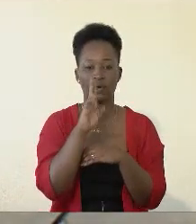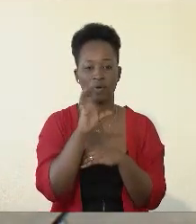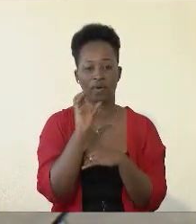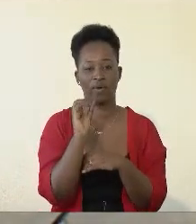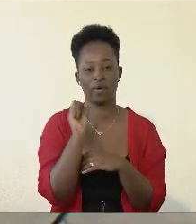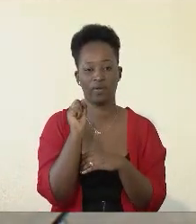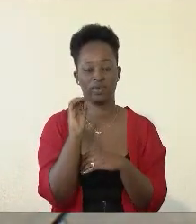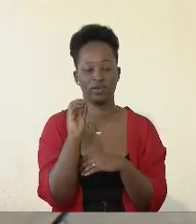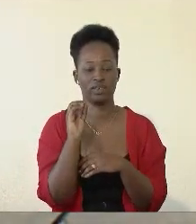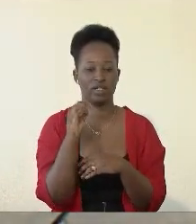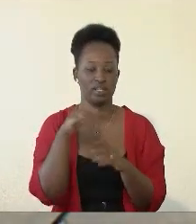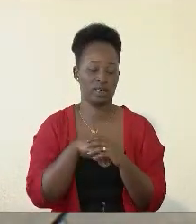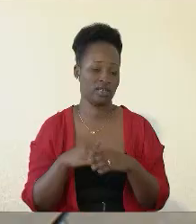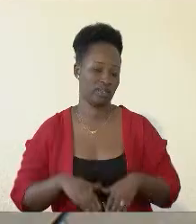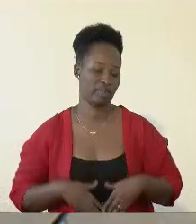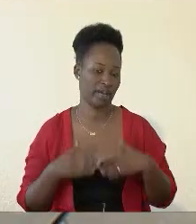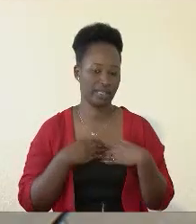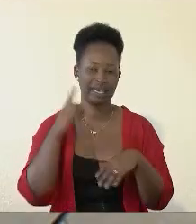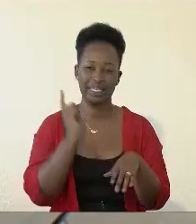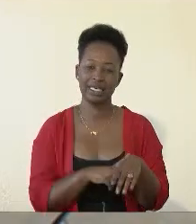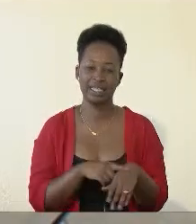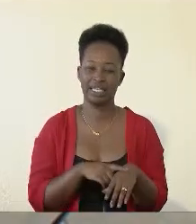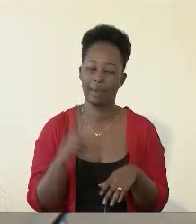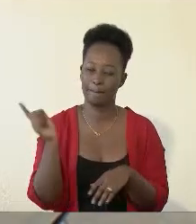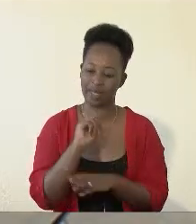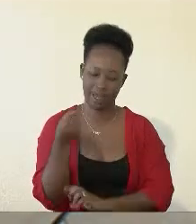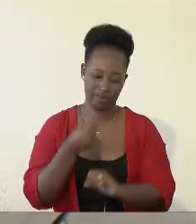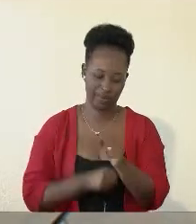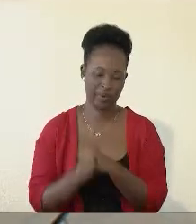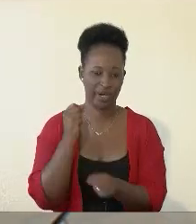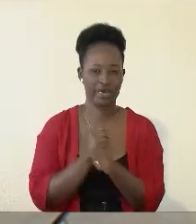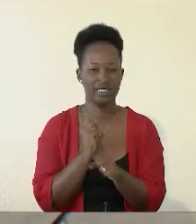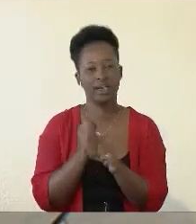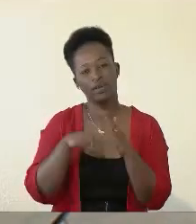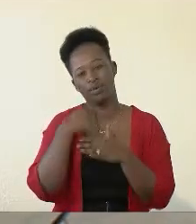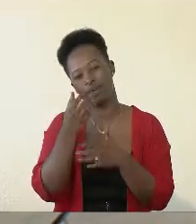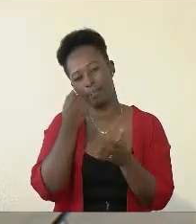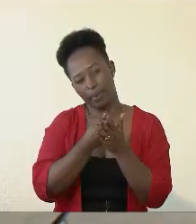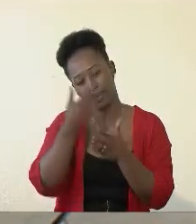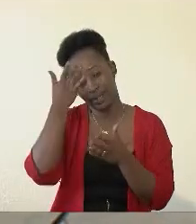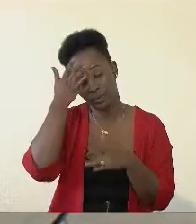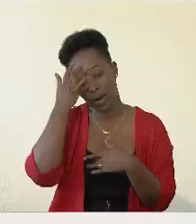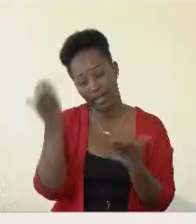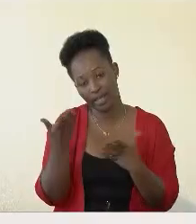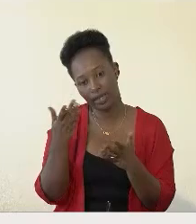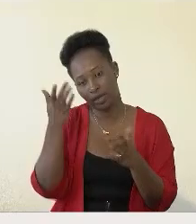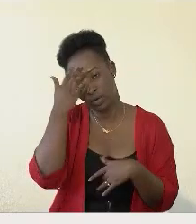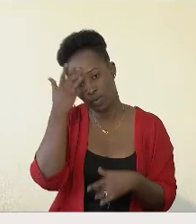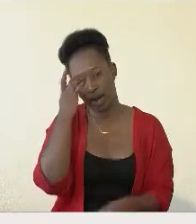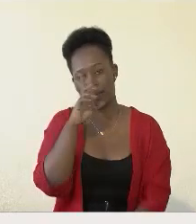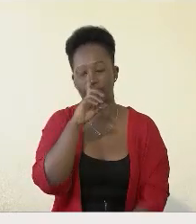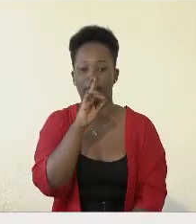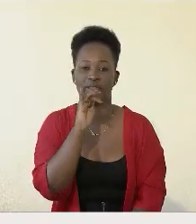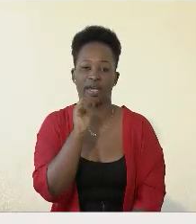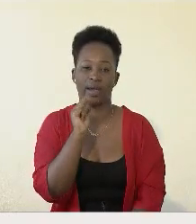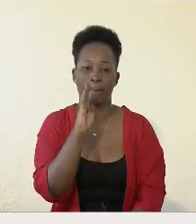not performing their functions efficiently. What is the deficiency or what is the disease? The disease is called diabetes mellitus. You remember,